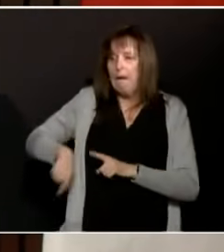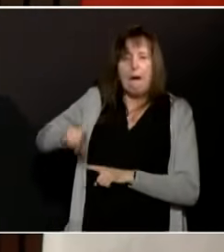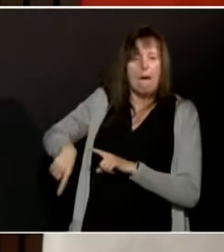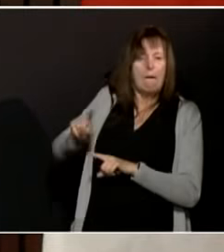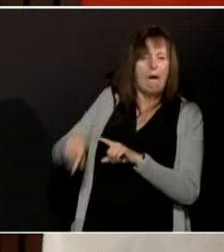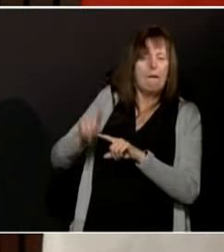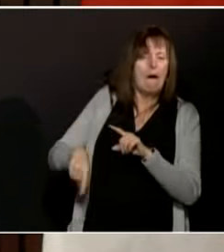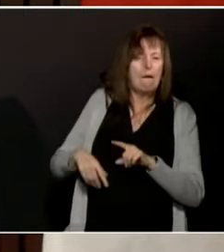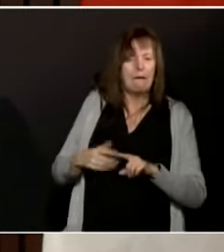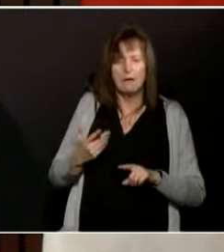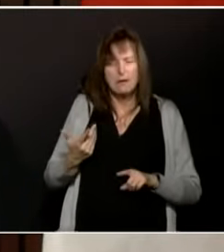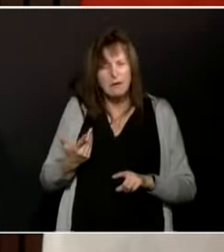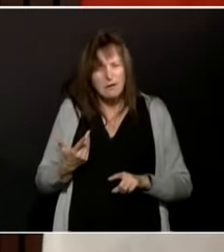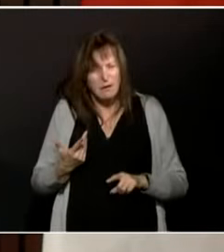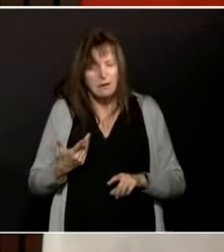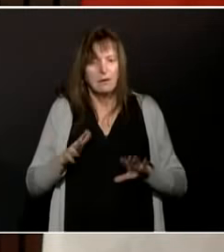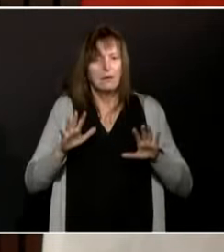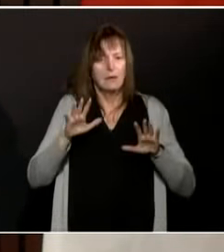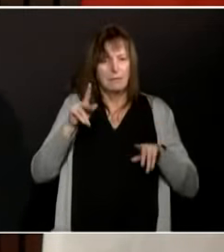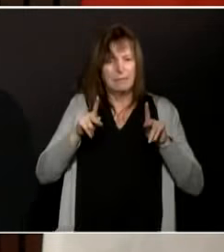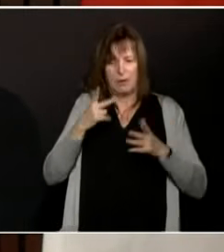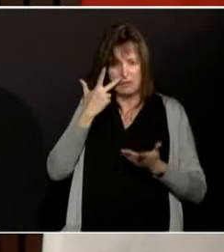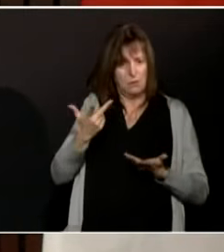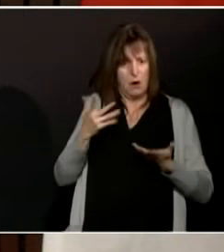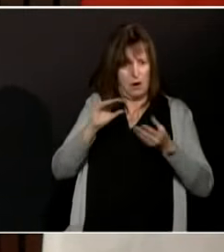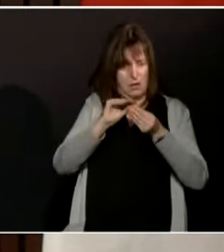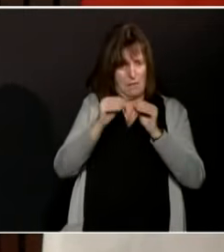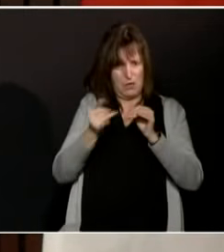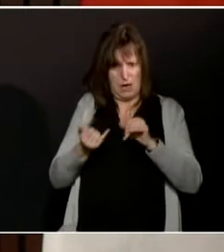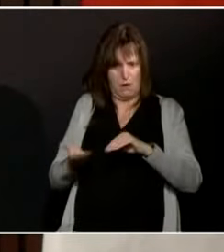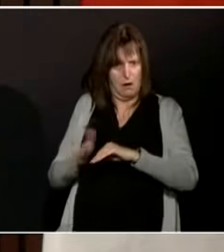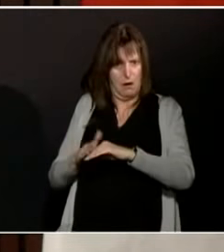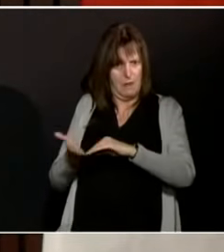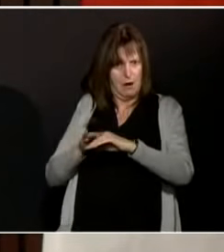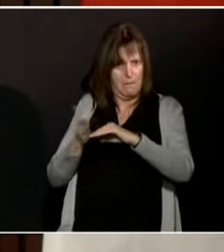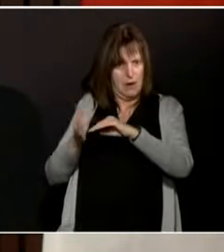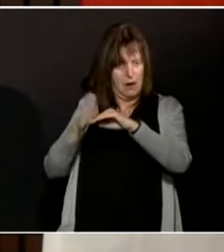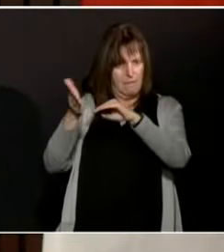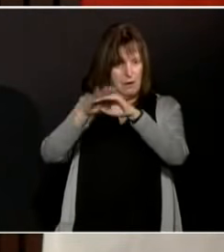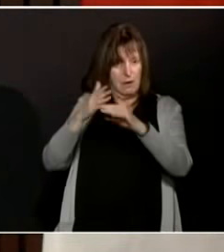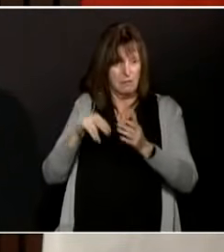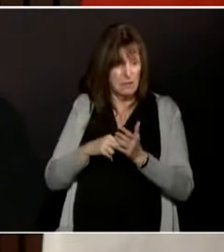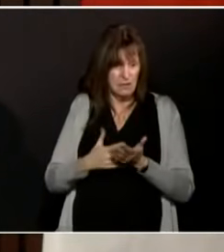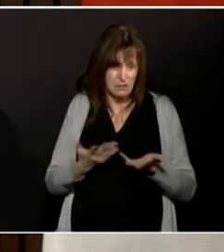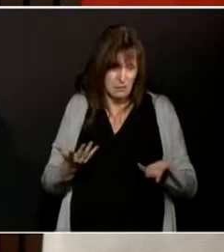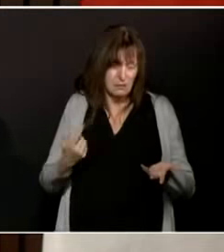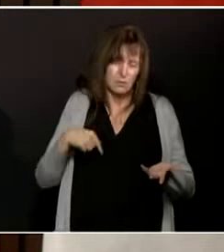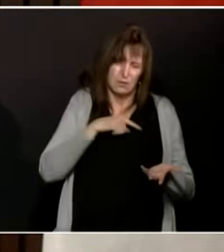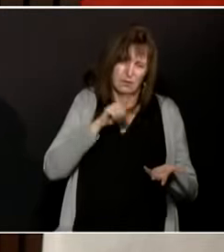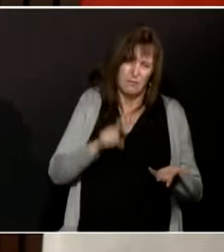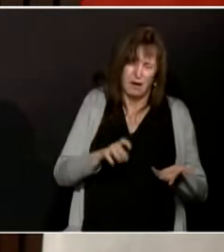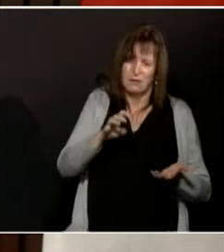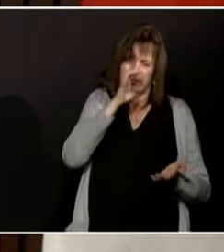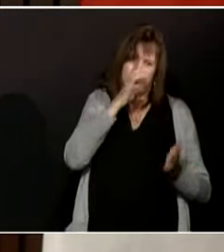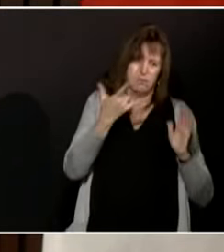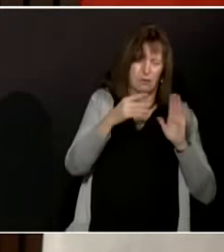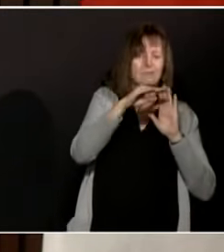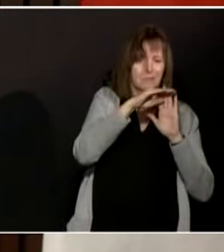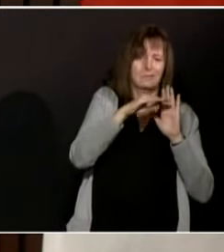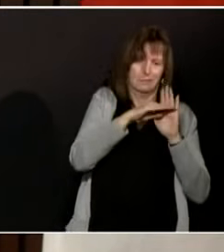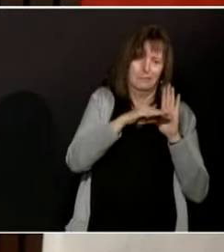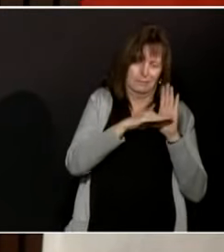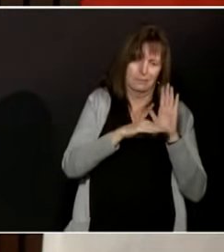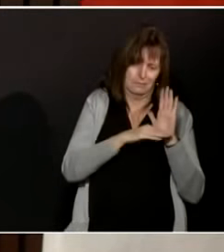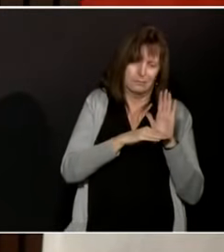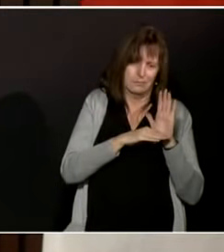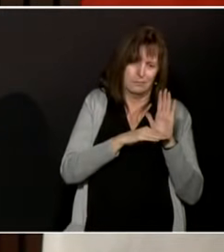rise, having to impose stronger measures. And sooner or later you have to do it. What I would say is that